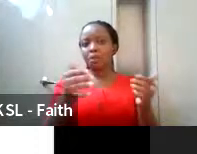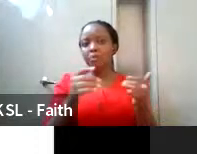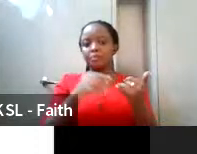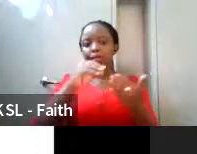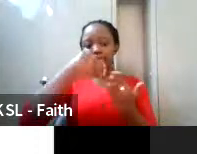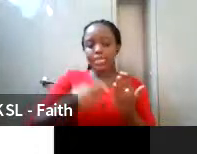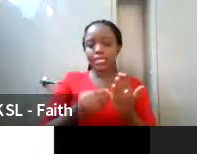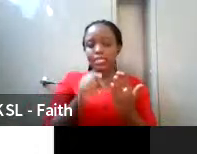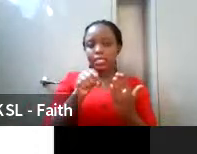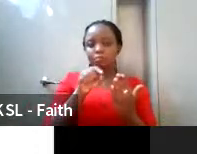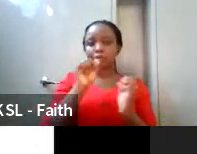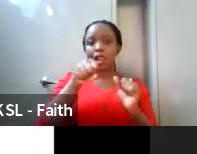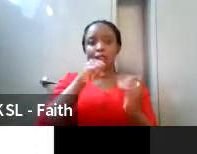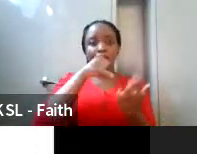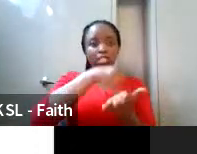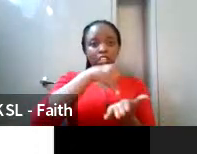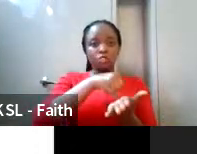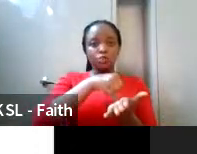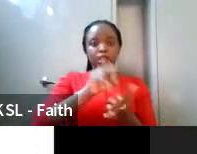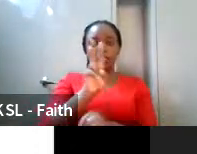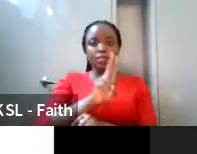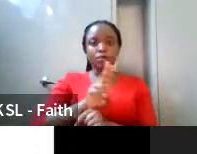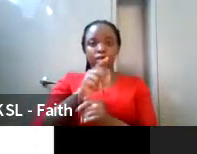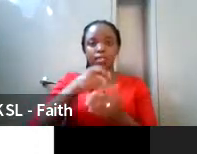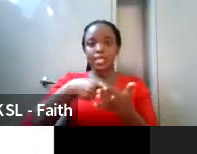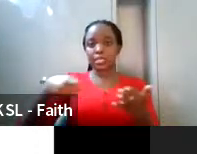be credited?